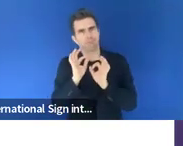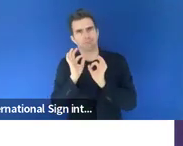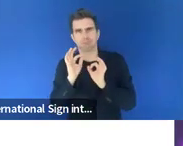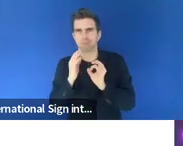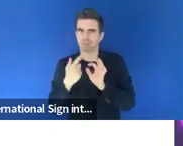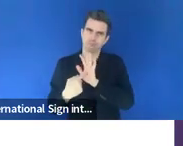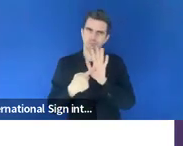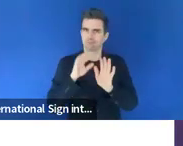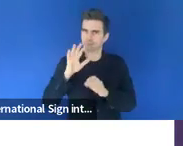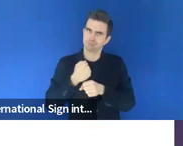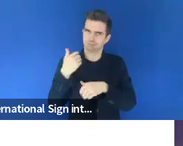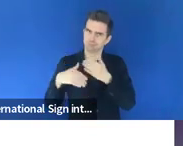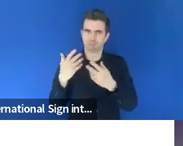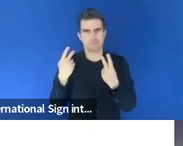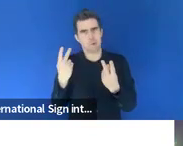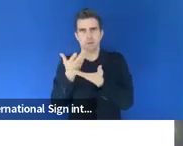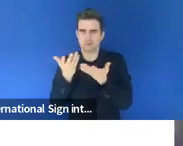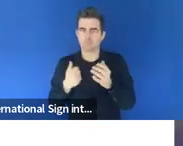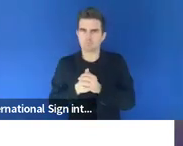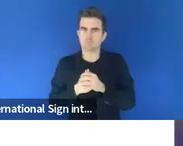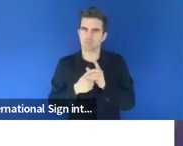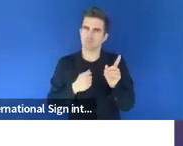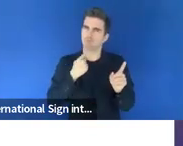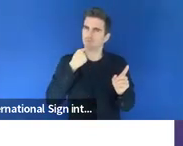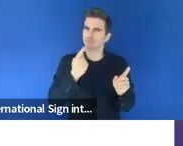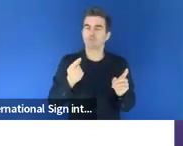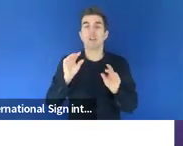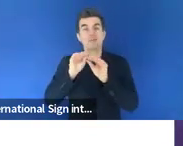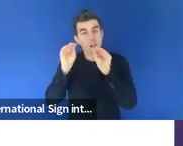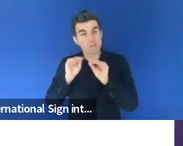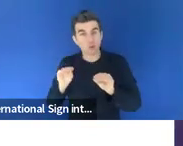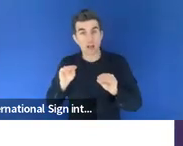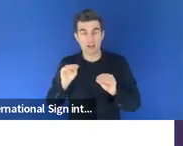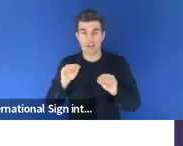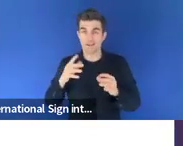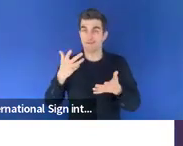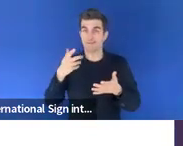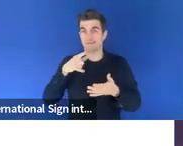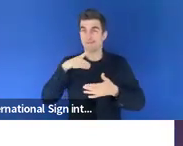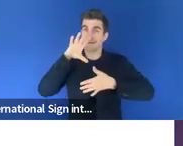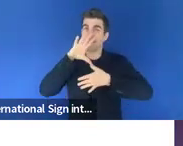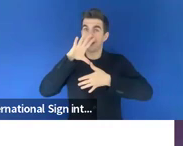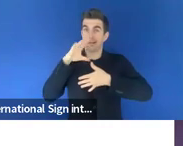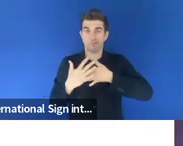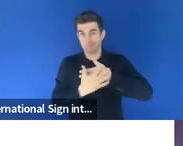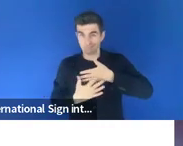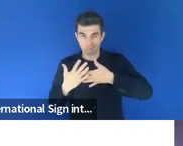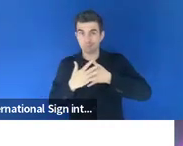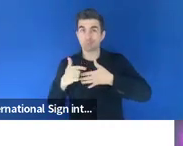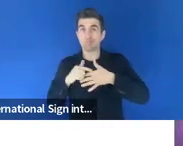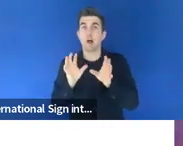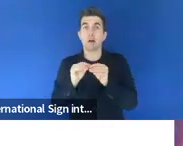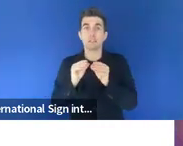there is the Zero Project Latin America Conference. I leave a week from Saturday to go to Chile, and I